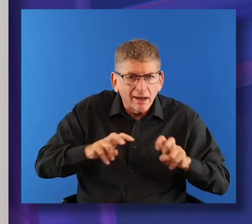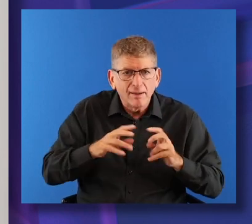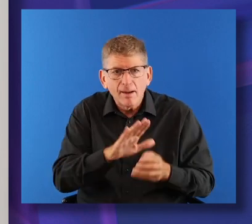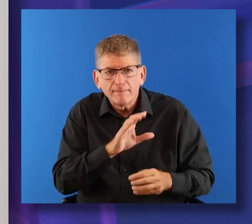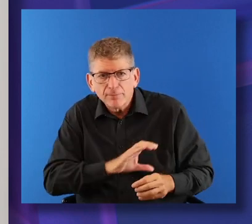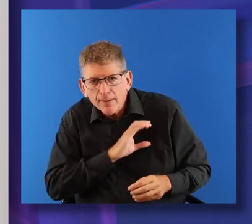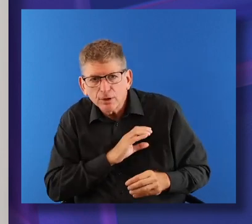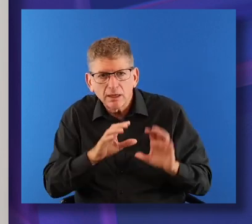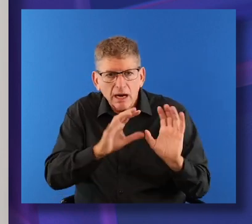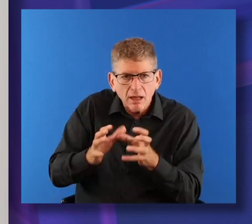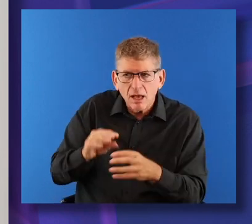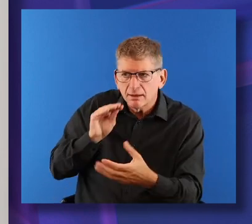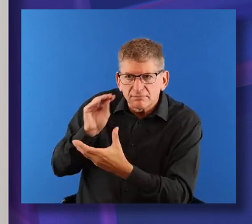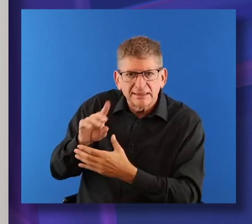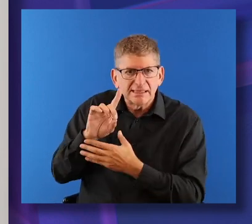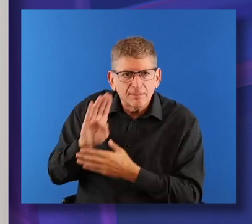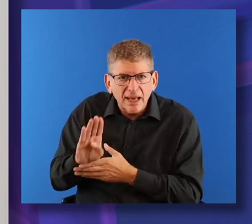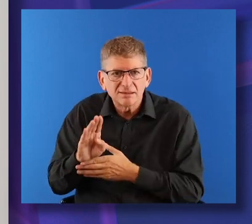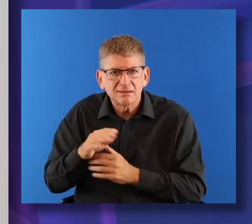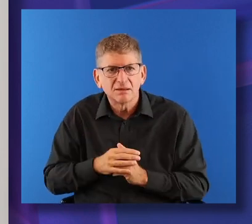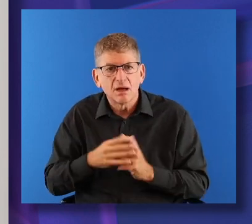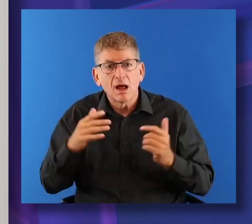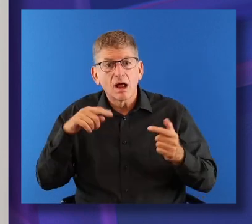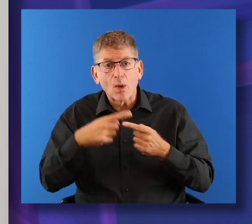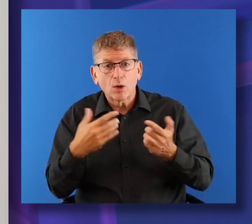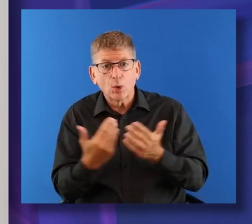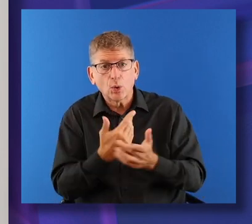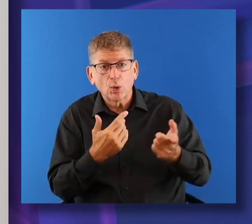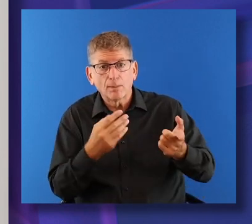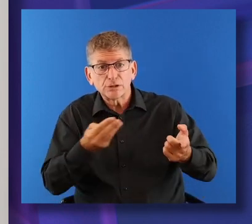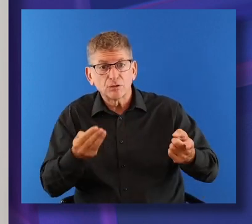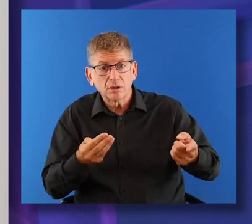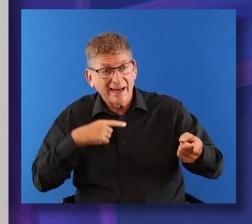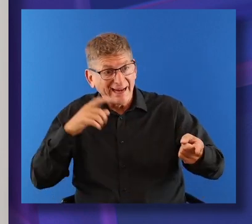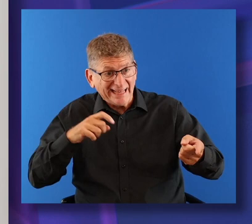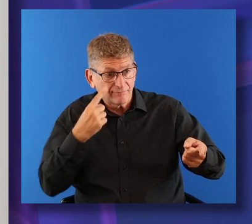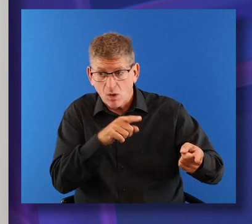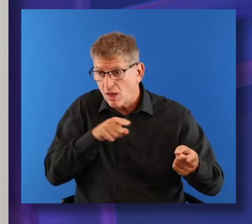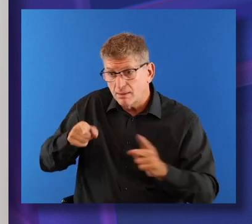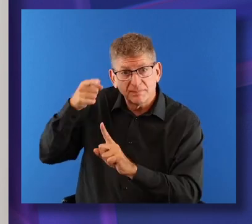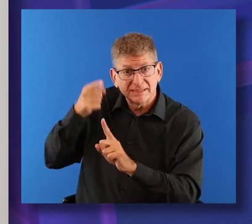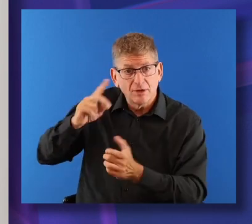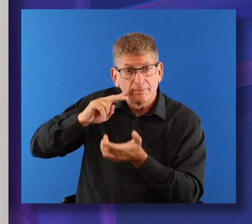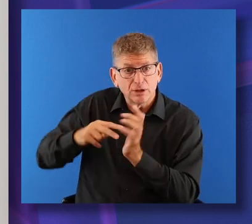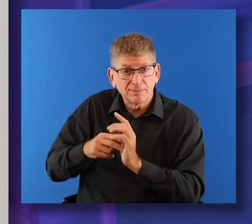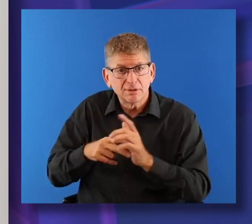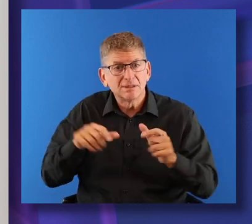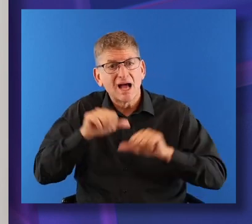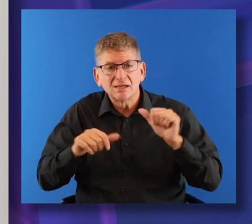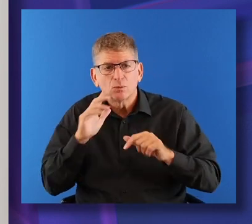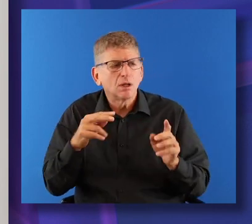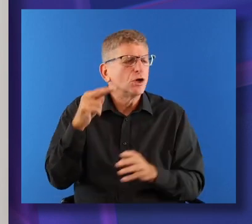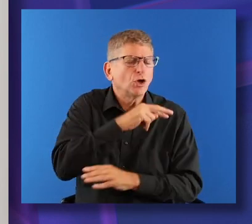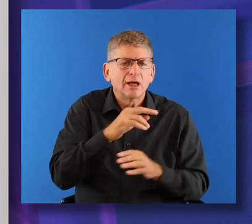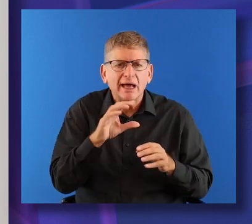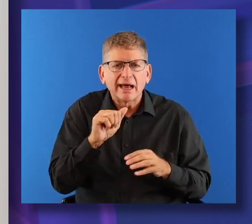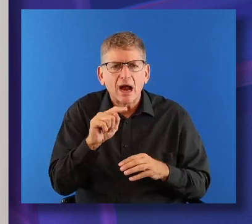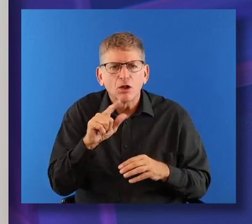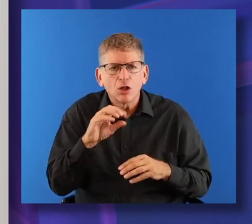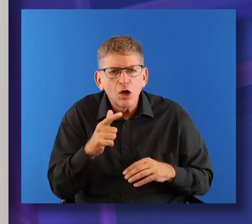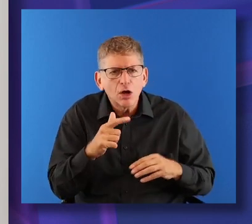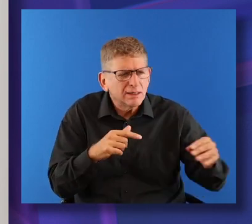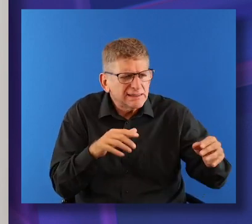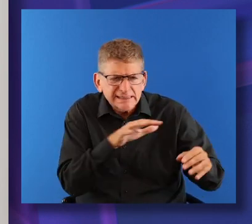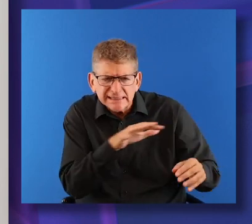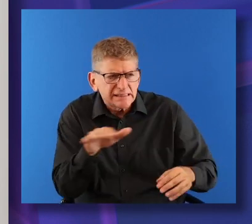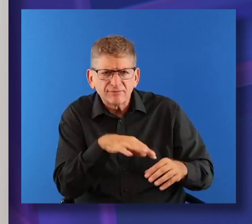database. Then, when a material was needed for a particular purpose, scientists would look them up in the catalog, find the closest match,